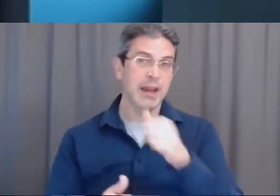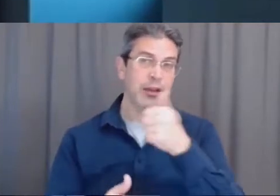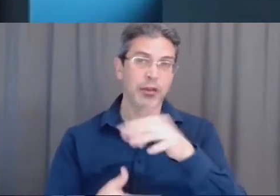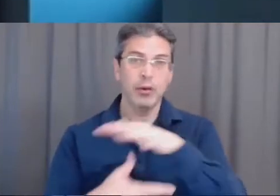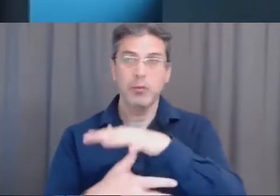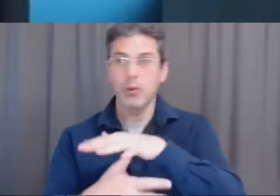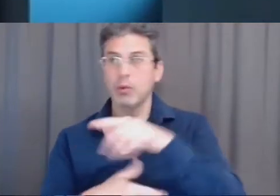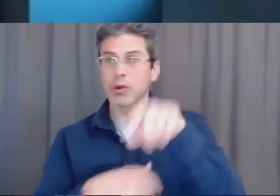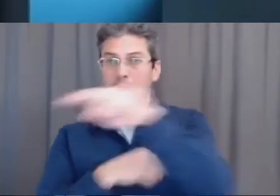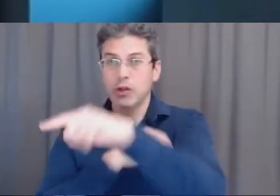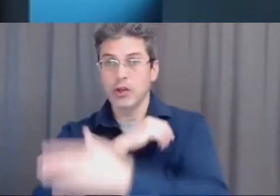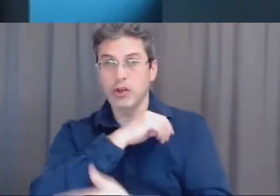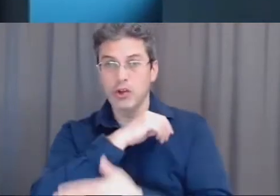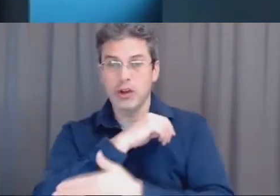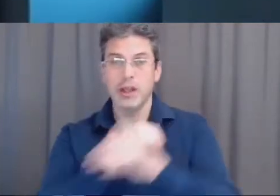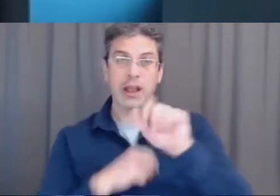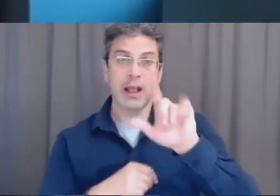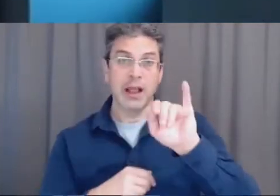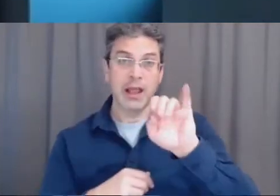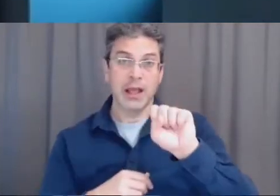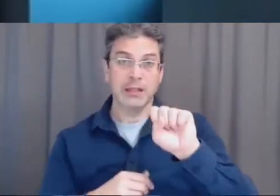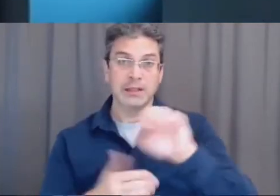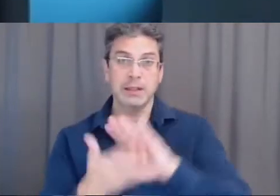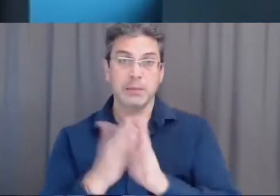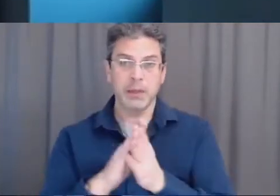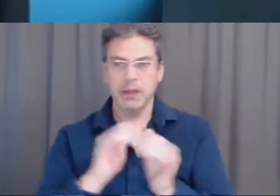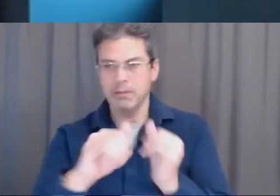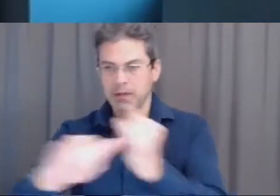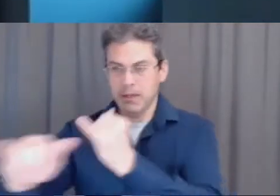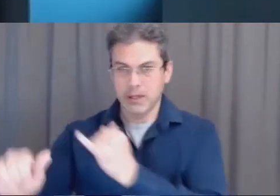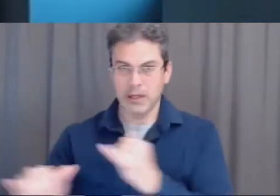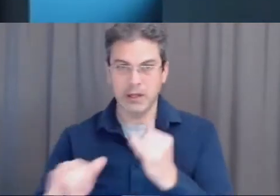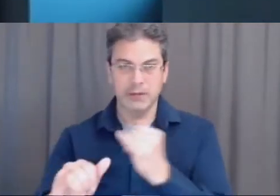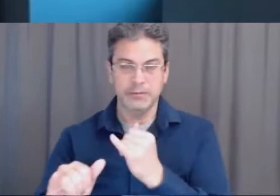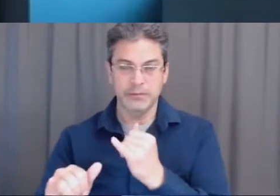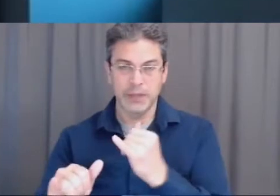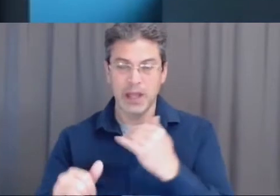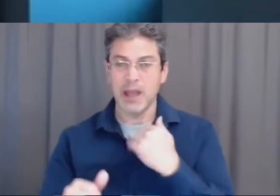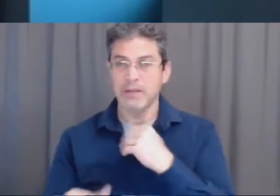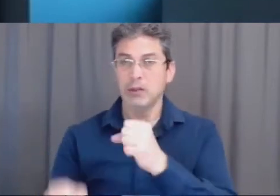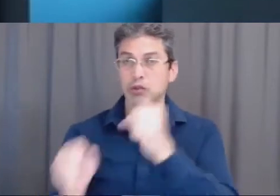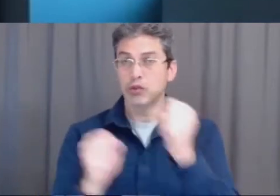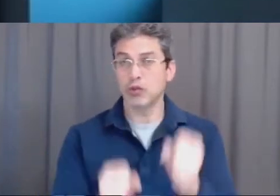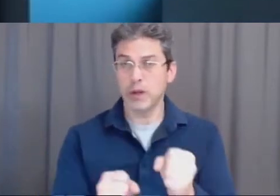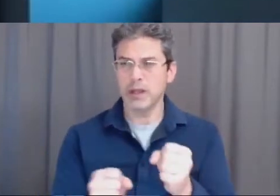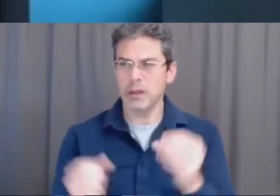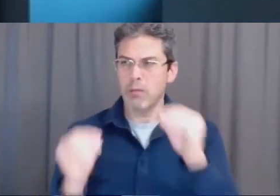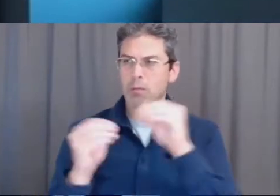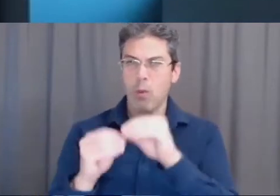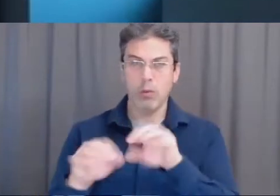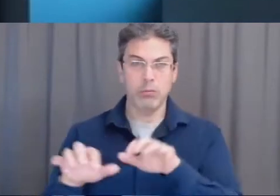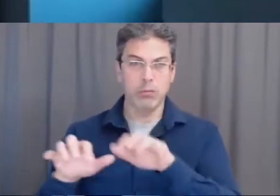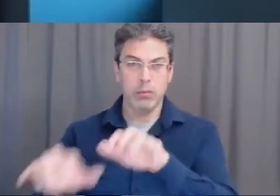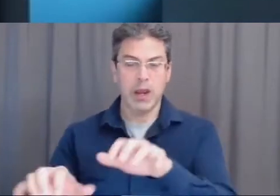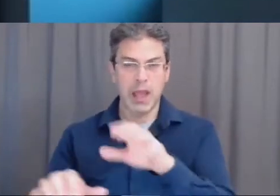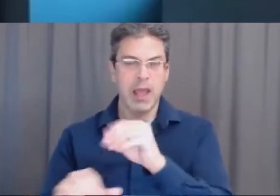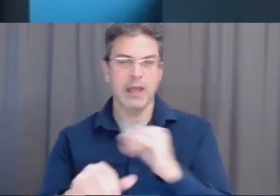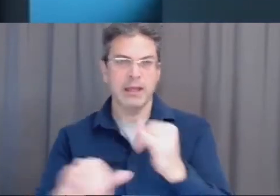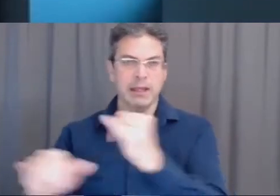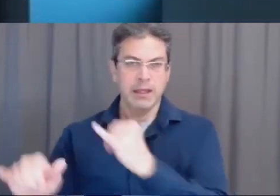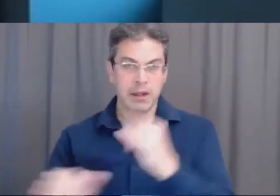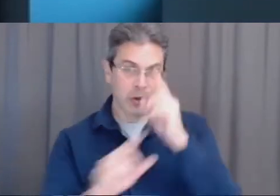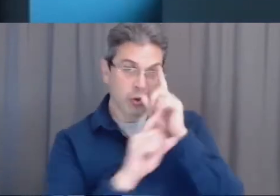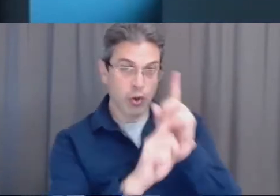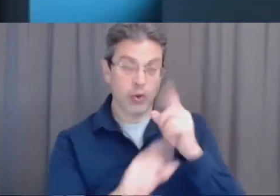common agenda, because there is strength in numbers and strength in common cause, and Canada